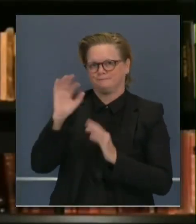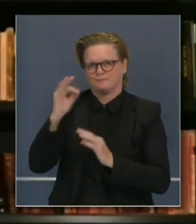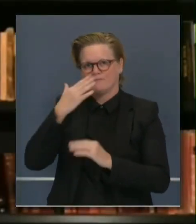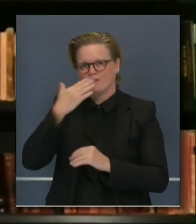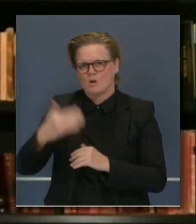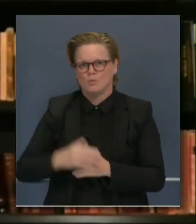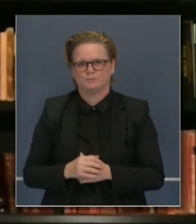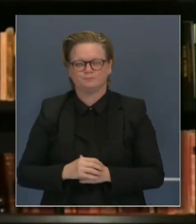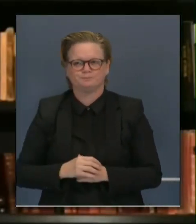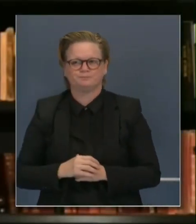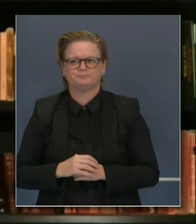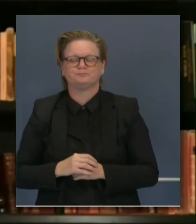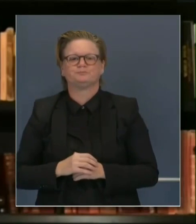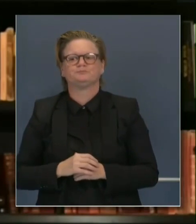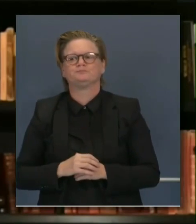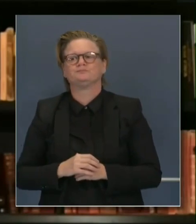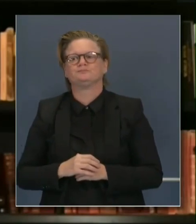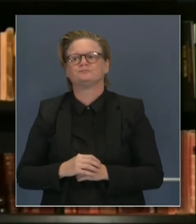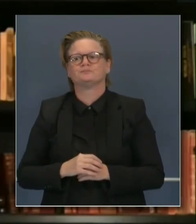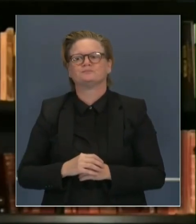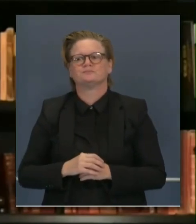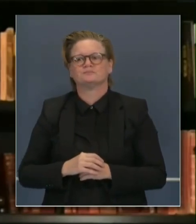Scott Rod, Capital Public Radio.